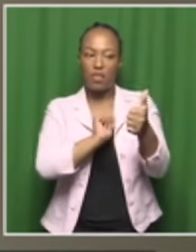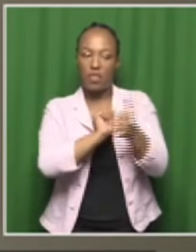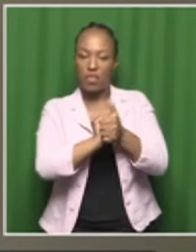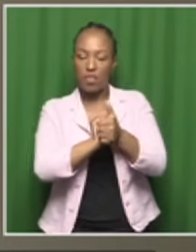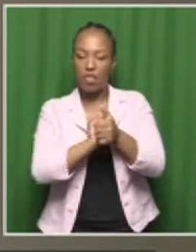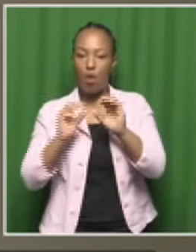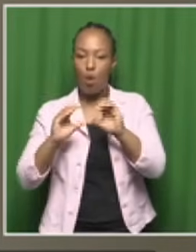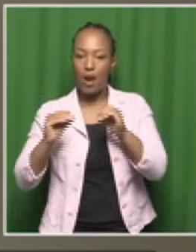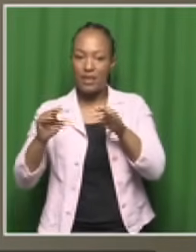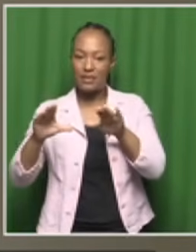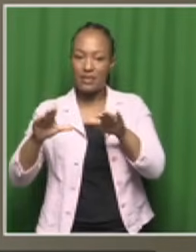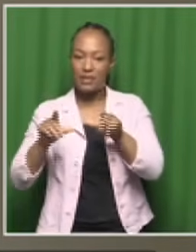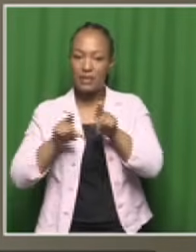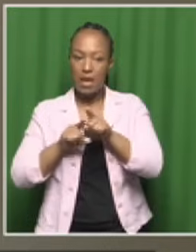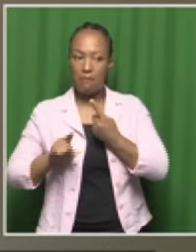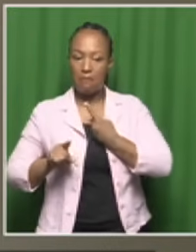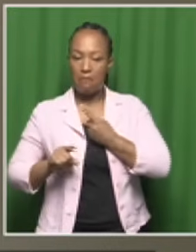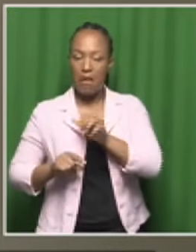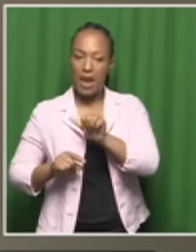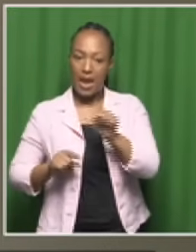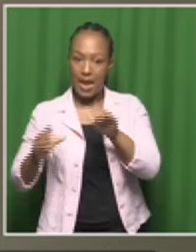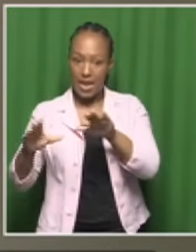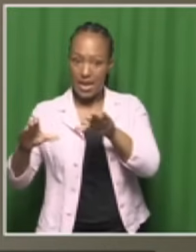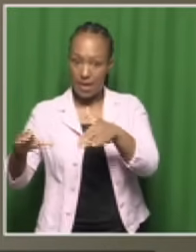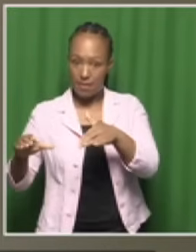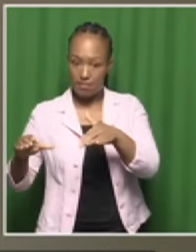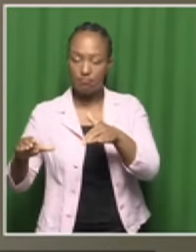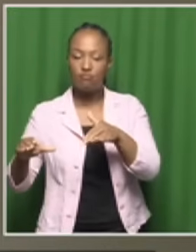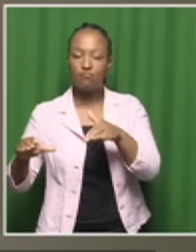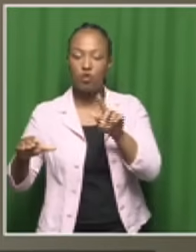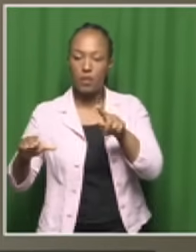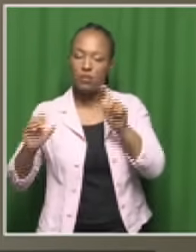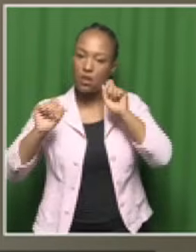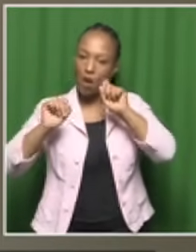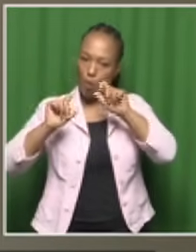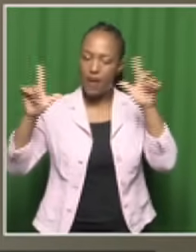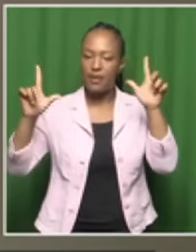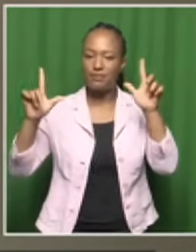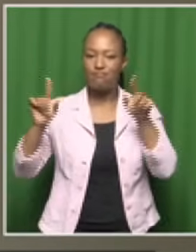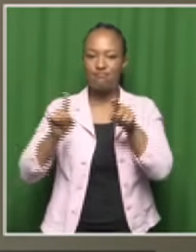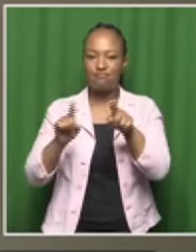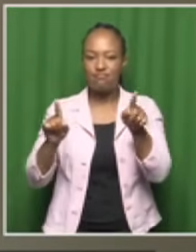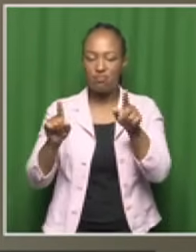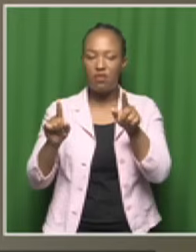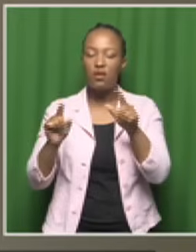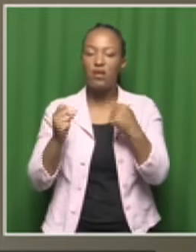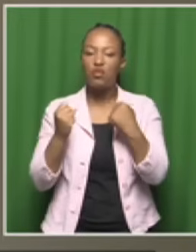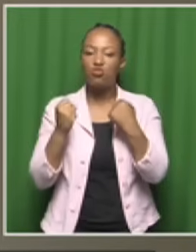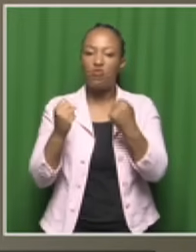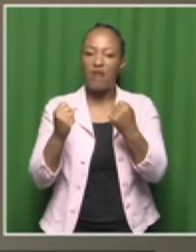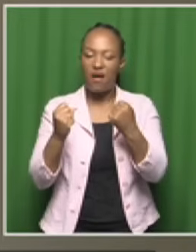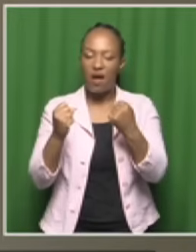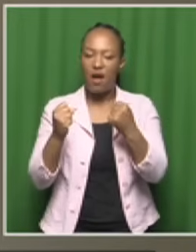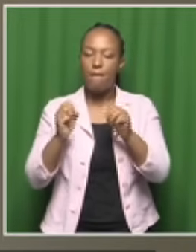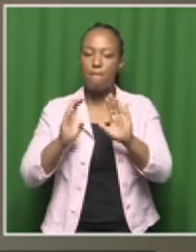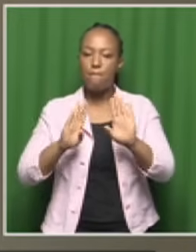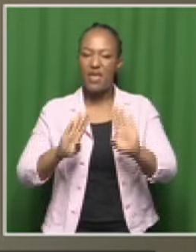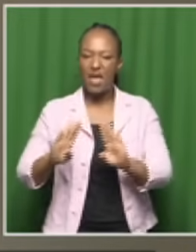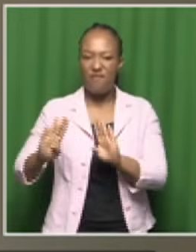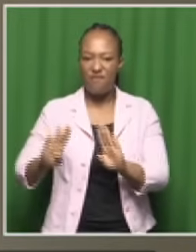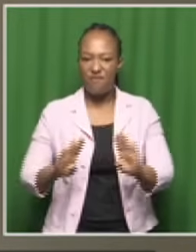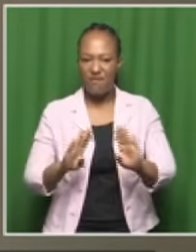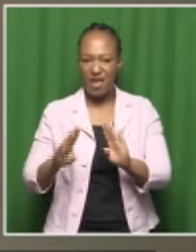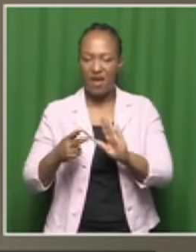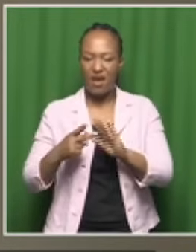assists in terms of trying to raise awareness on a daily basis to change driver behavior, driver attitudes